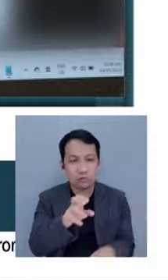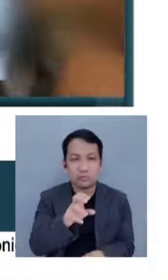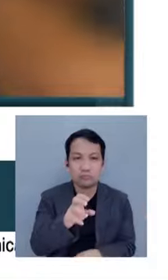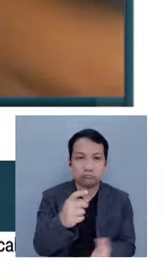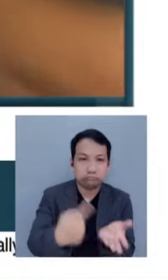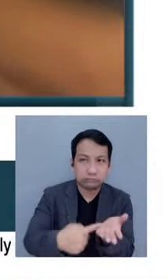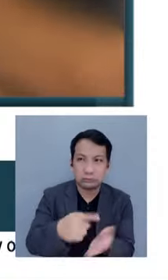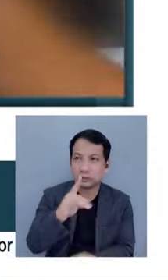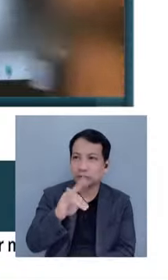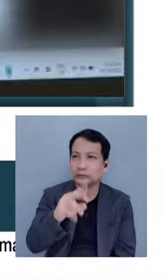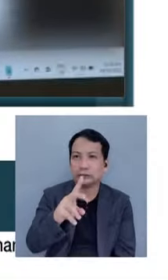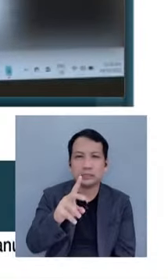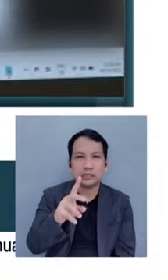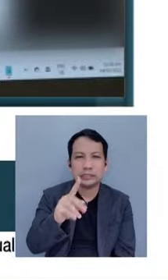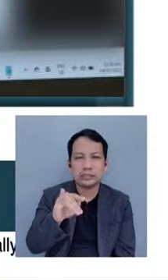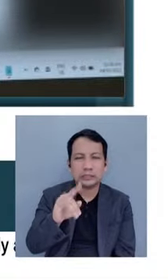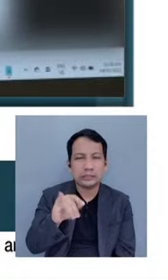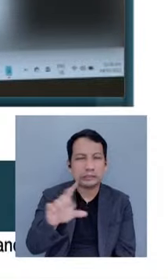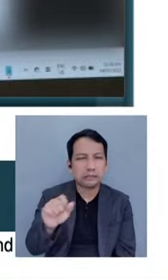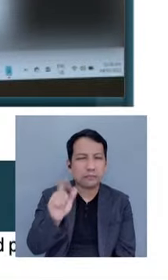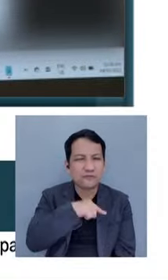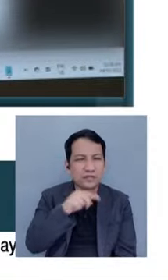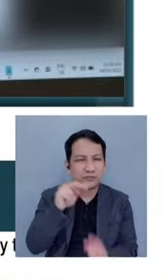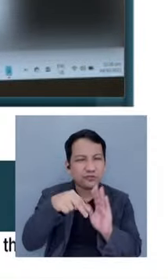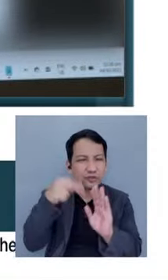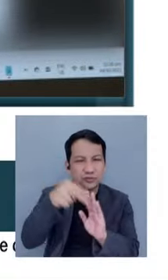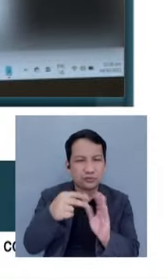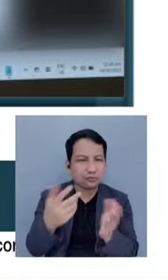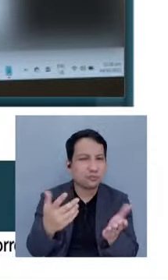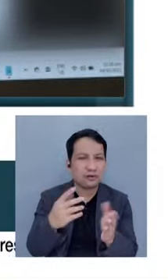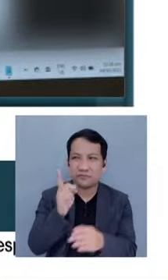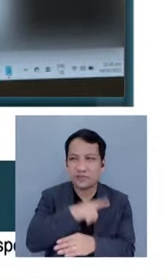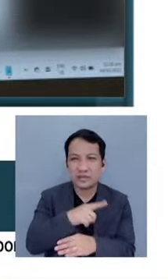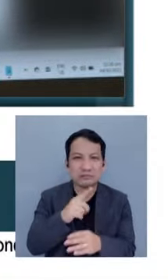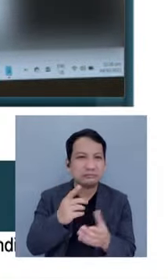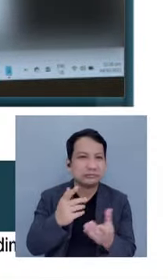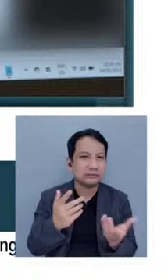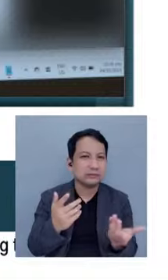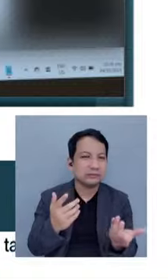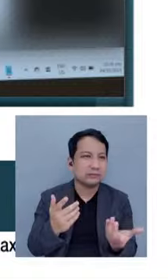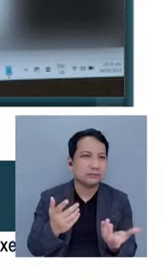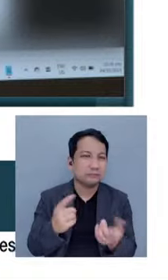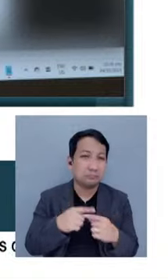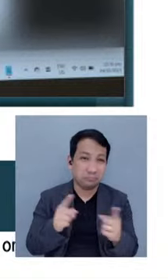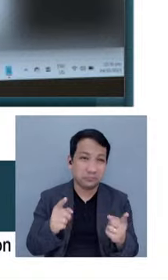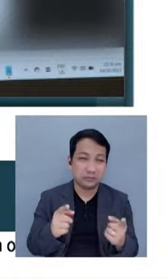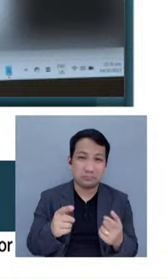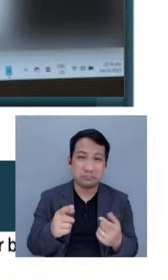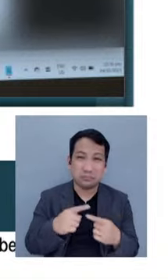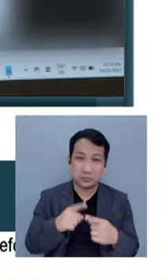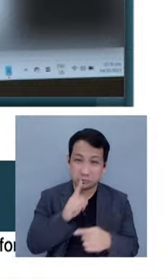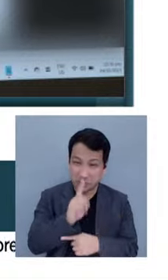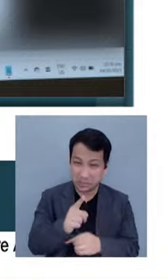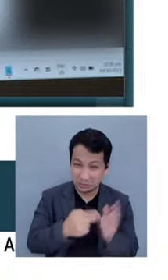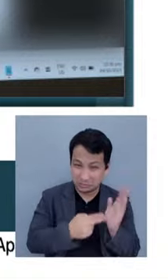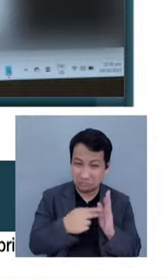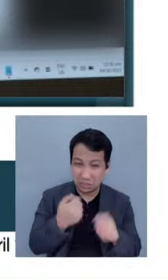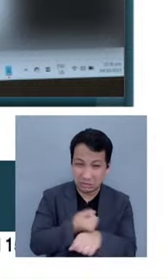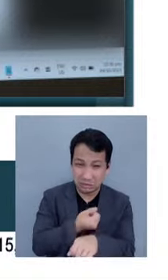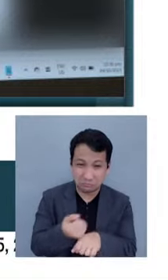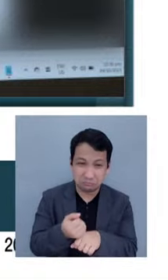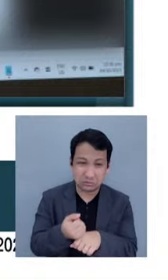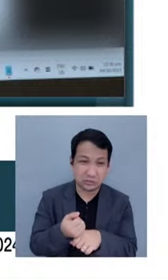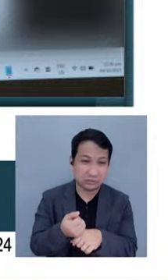and fake videos. Again, let me reiterate that this is very hard to combat because people are usually accustomed to